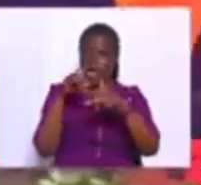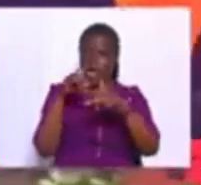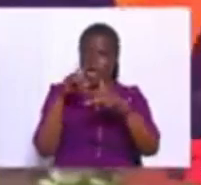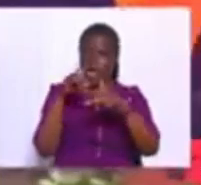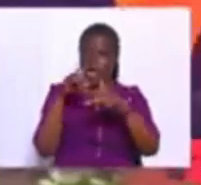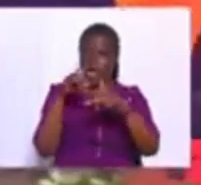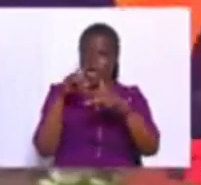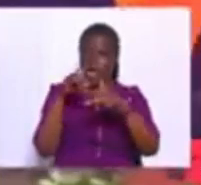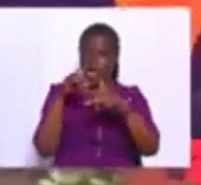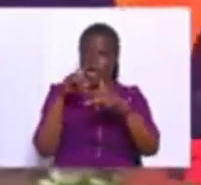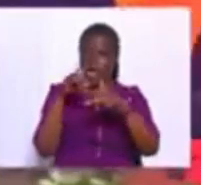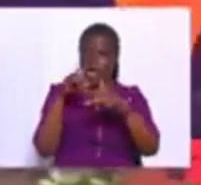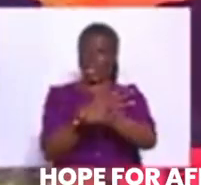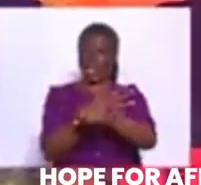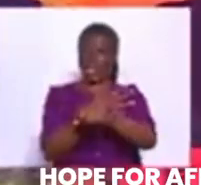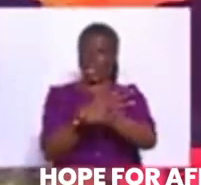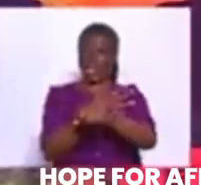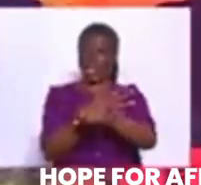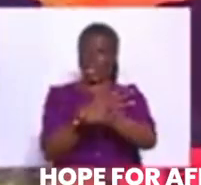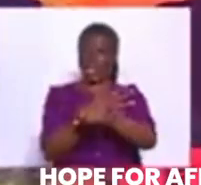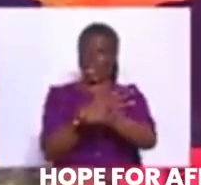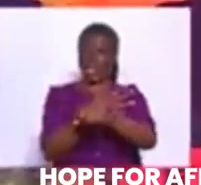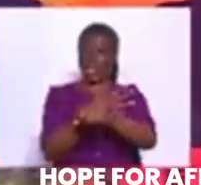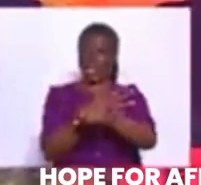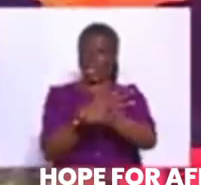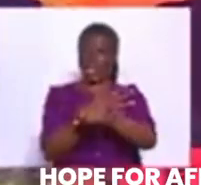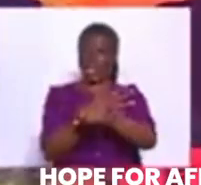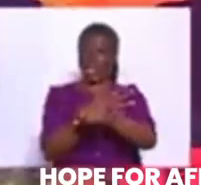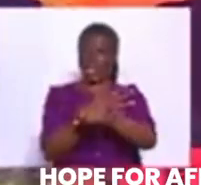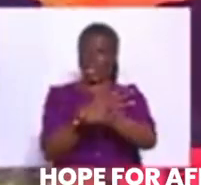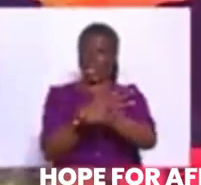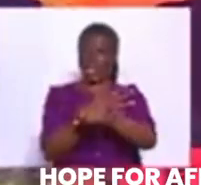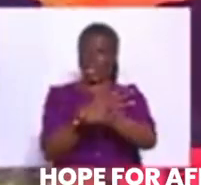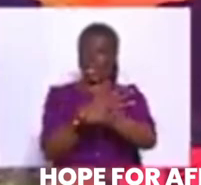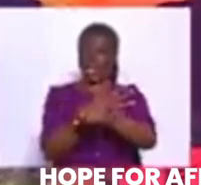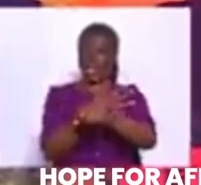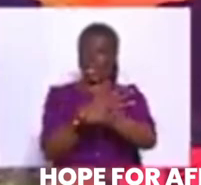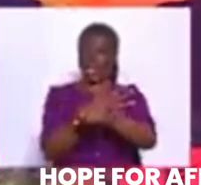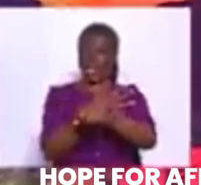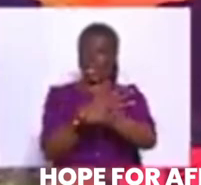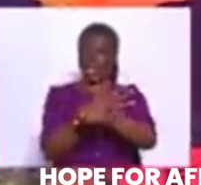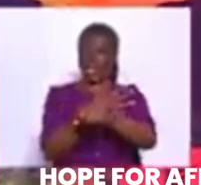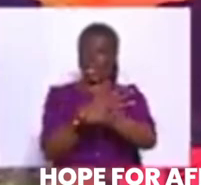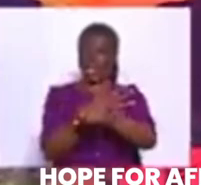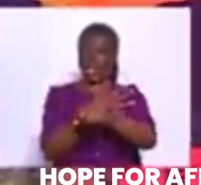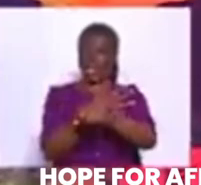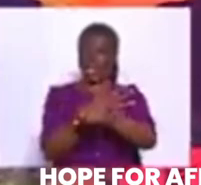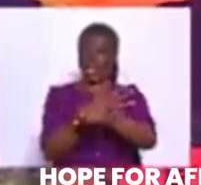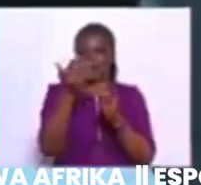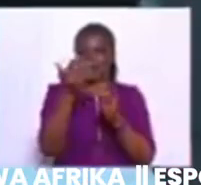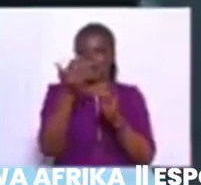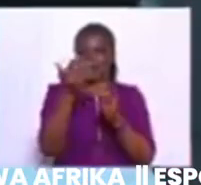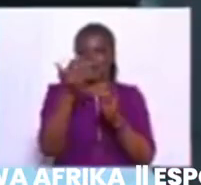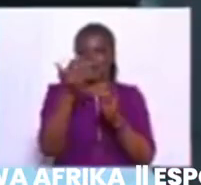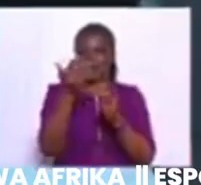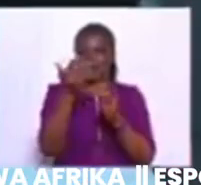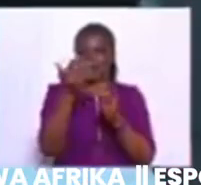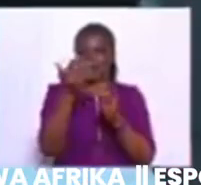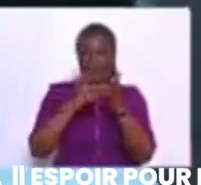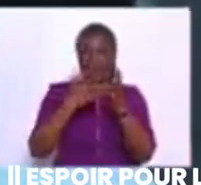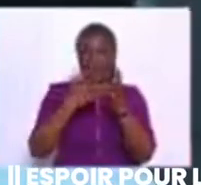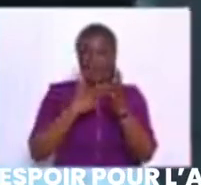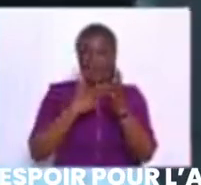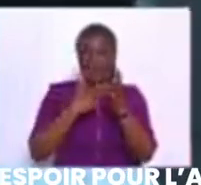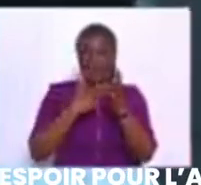Well, what does cancer like to feed on? Anybody know? I hear the word sugar. You're absolutely